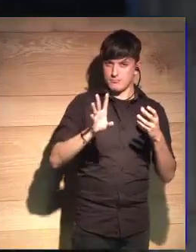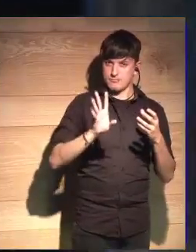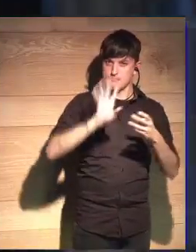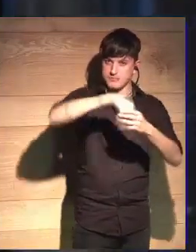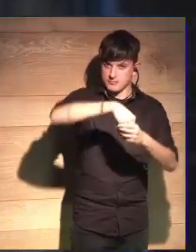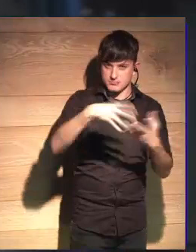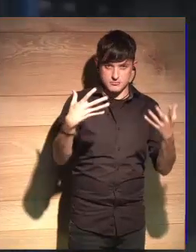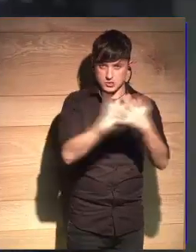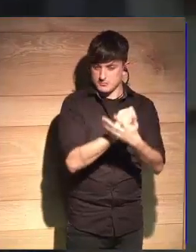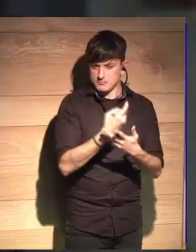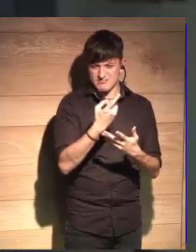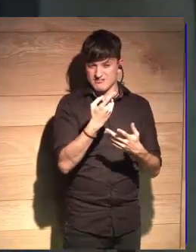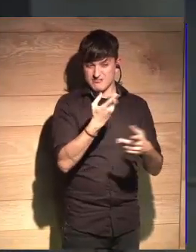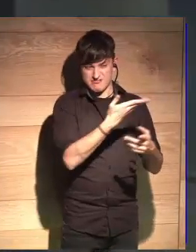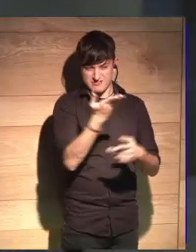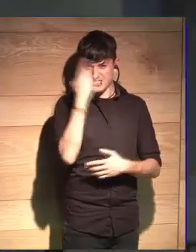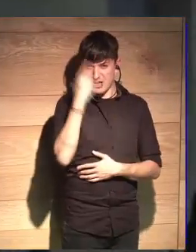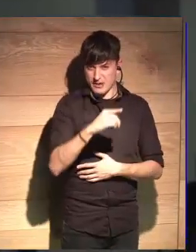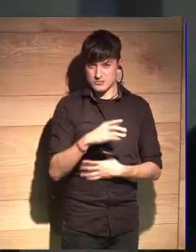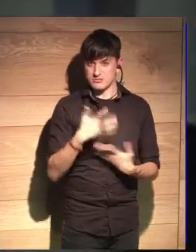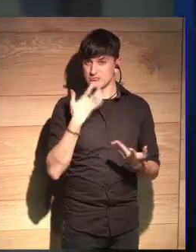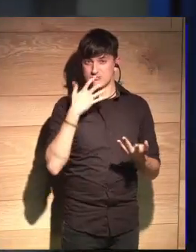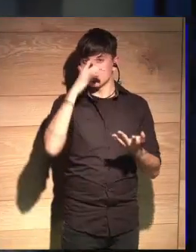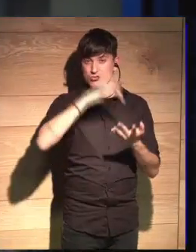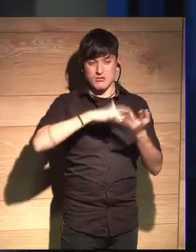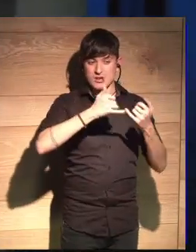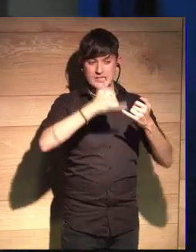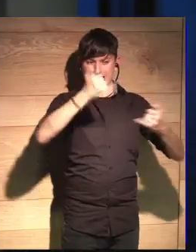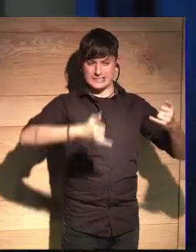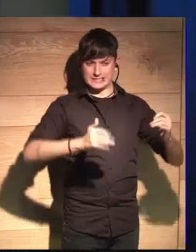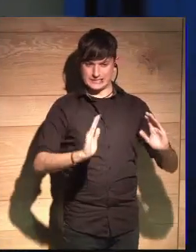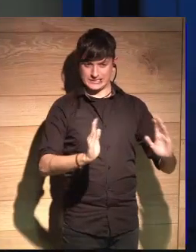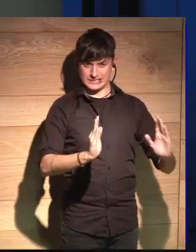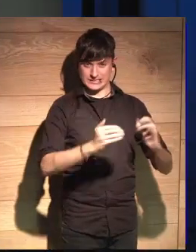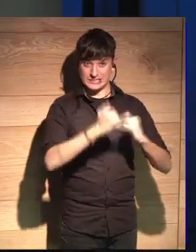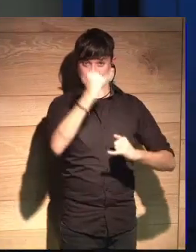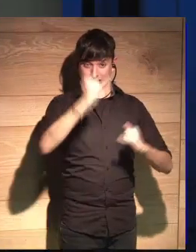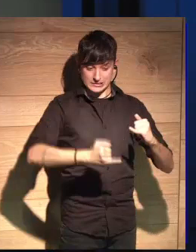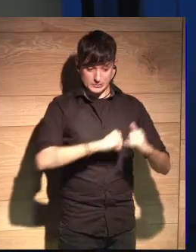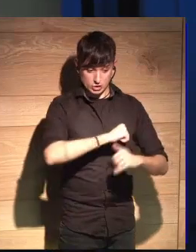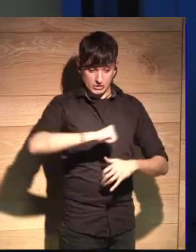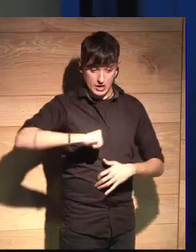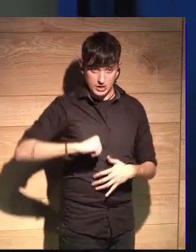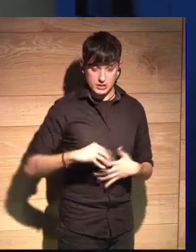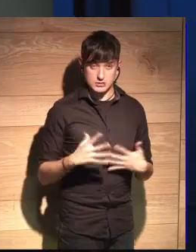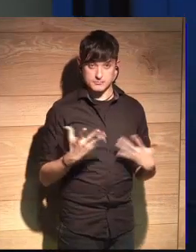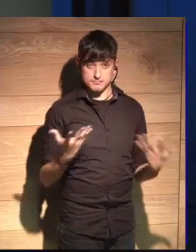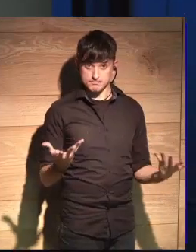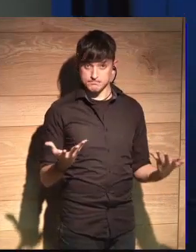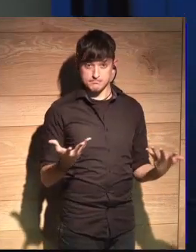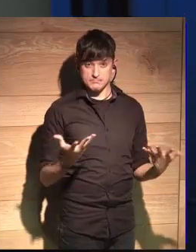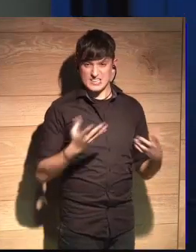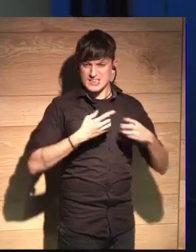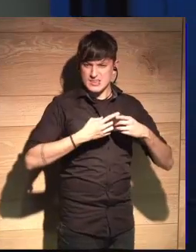experience that if you're in a crisis, a personal crisis, it makes a big difference if you can